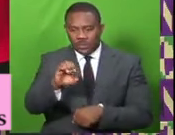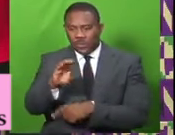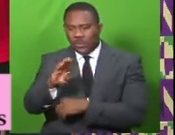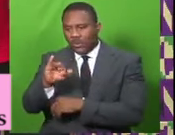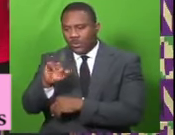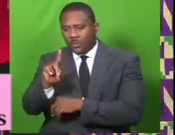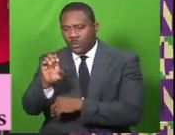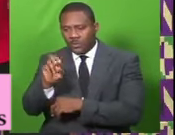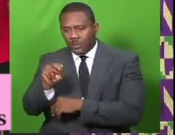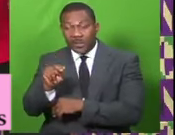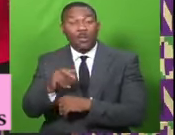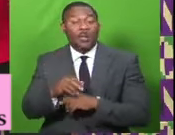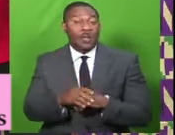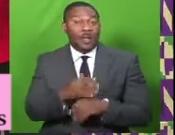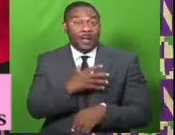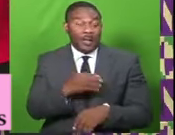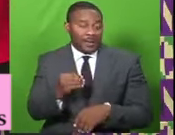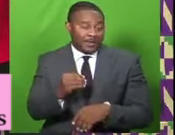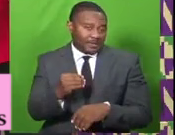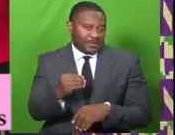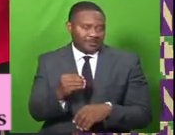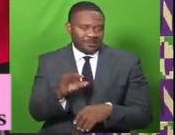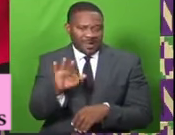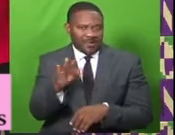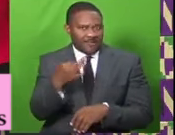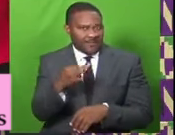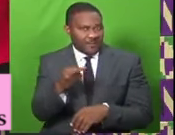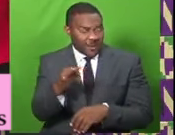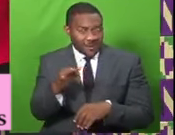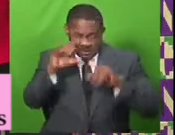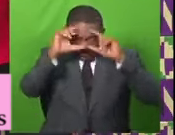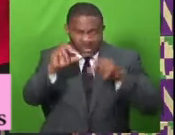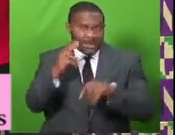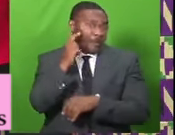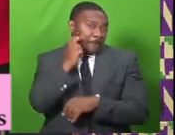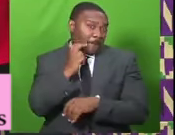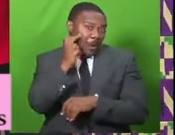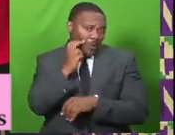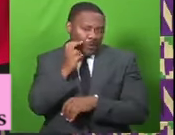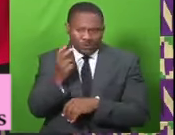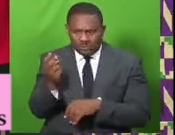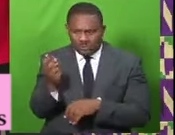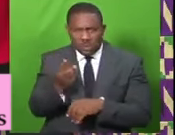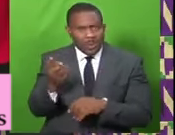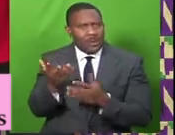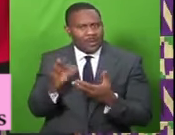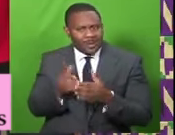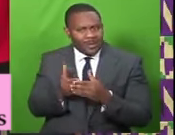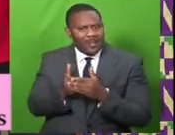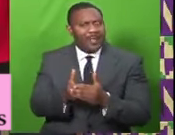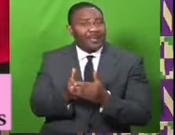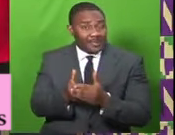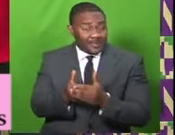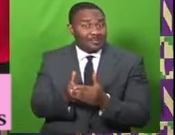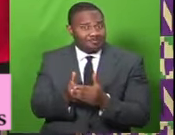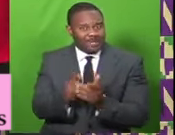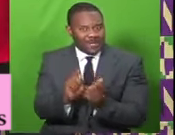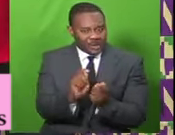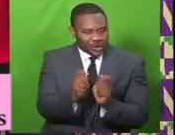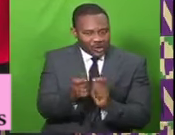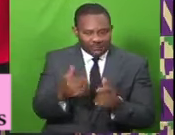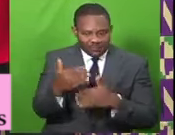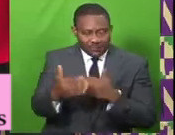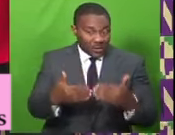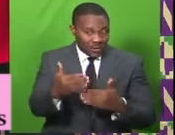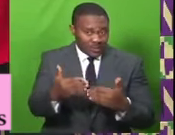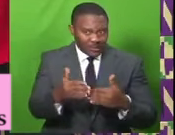and the French president, Emmanuel Macron, have both embraced the reform process. It is our hope that